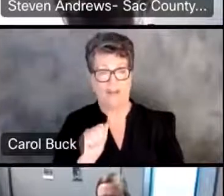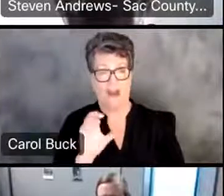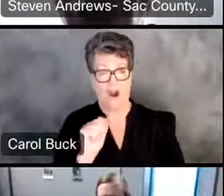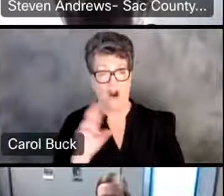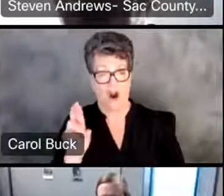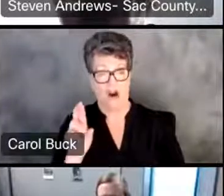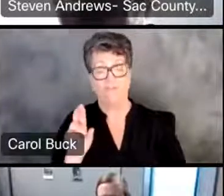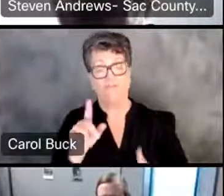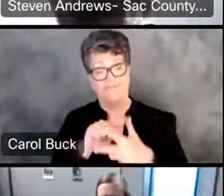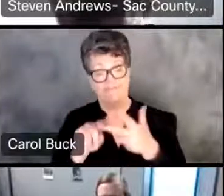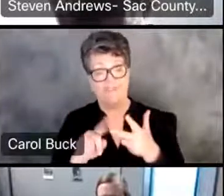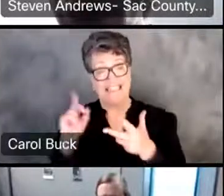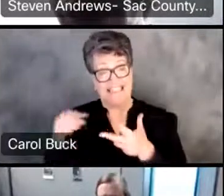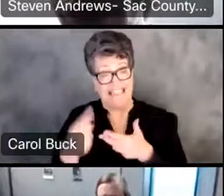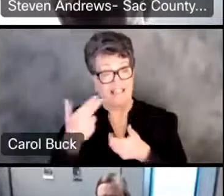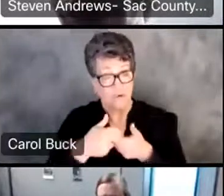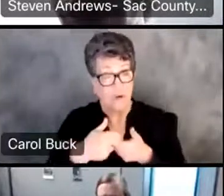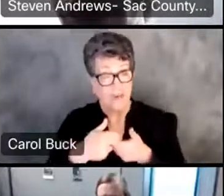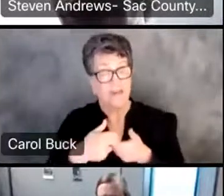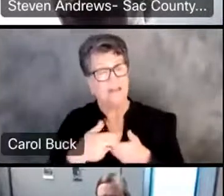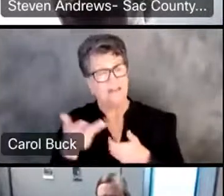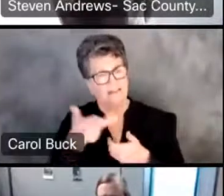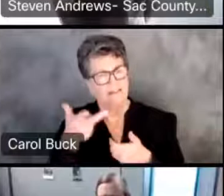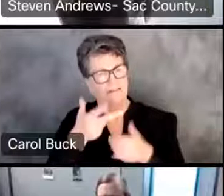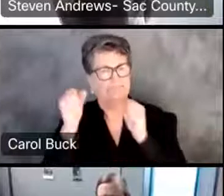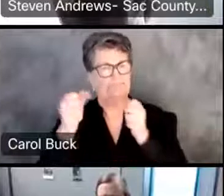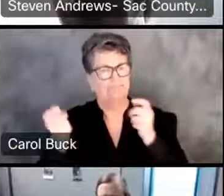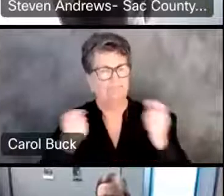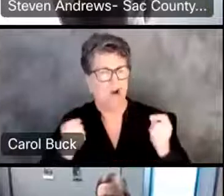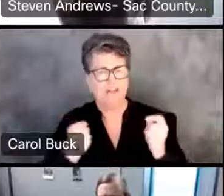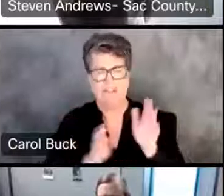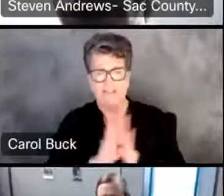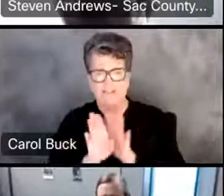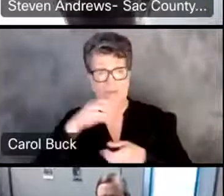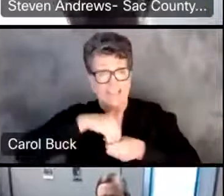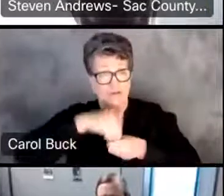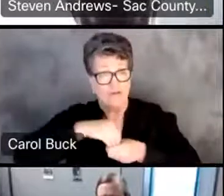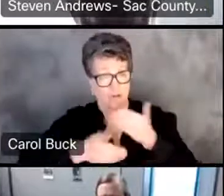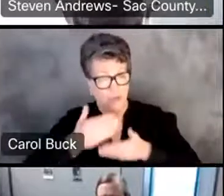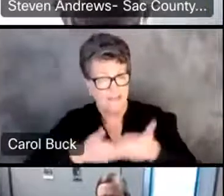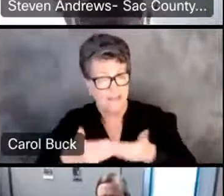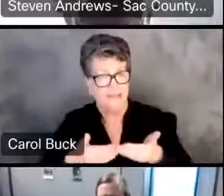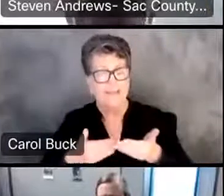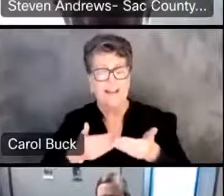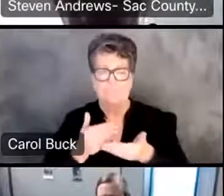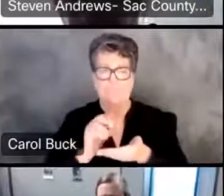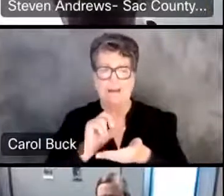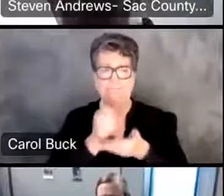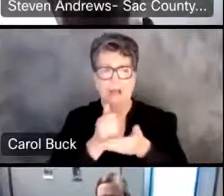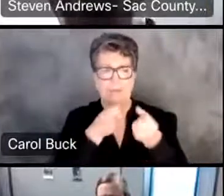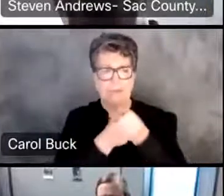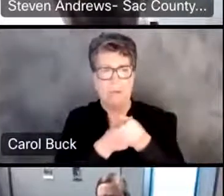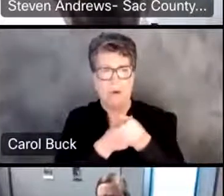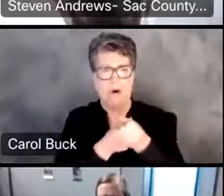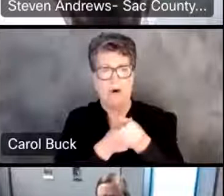they have really just kind of taken charge. They've developed a lot of internal processes which have helped support